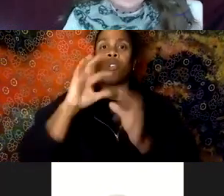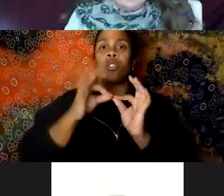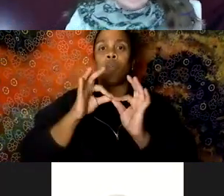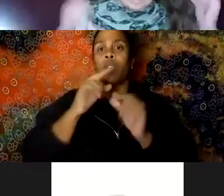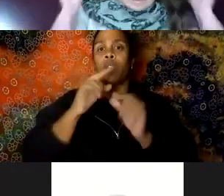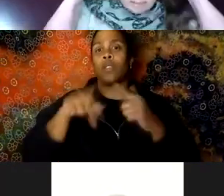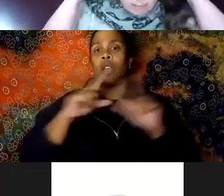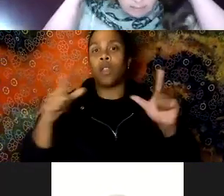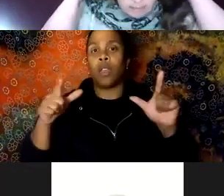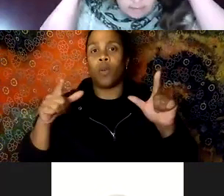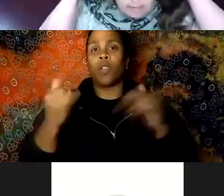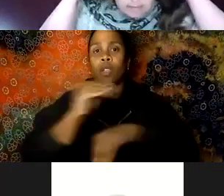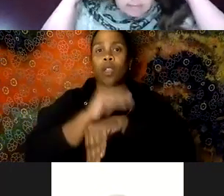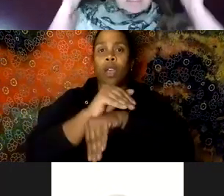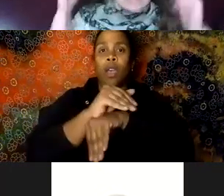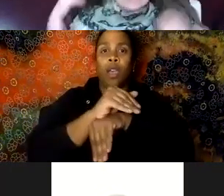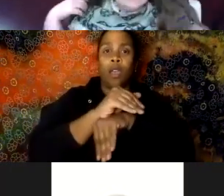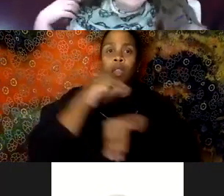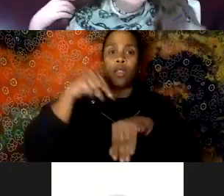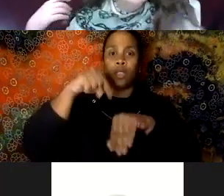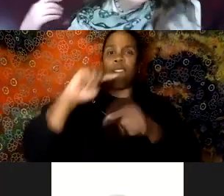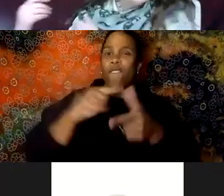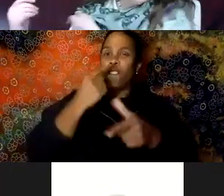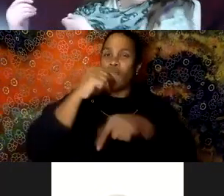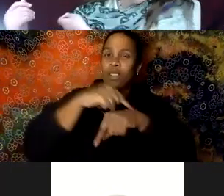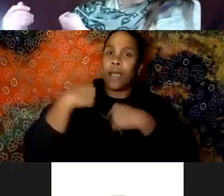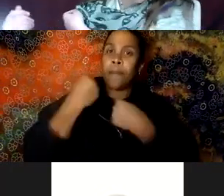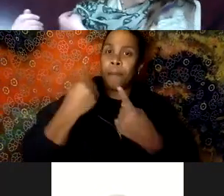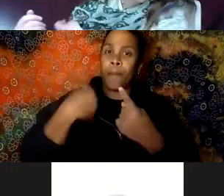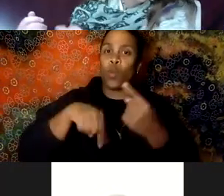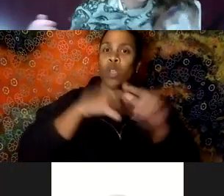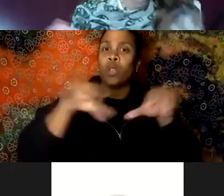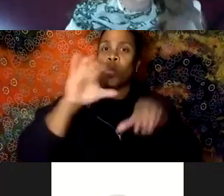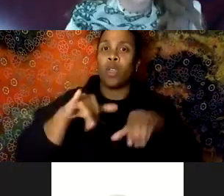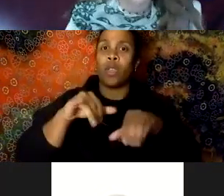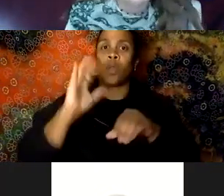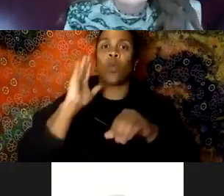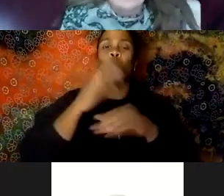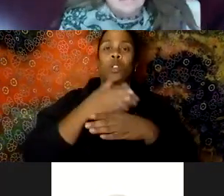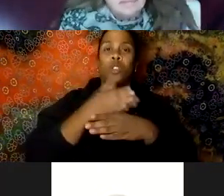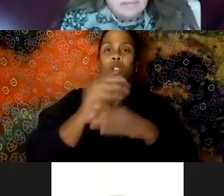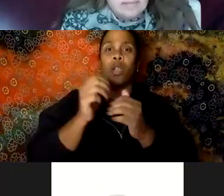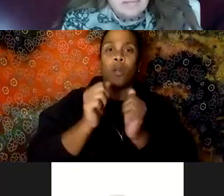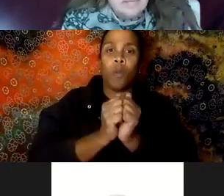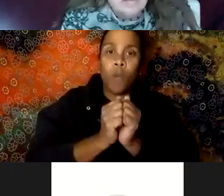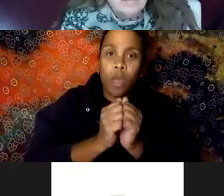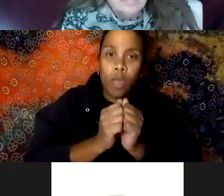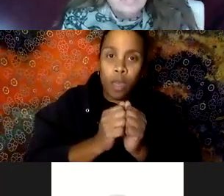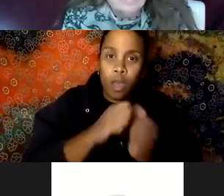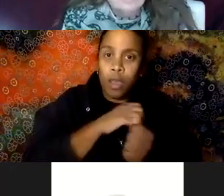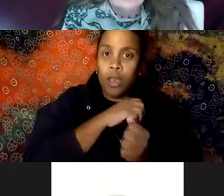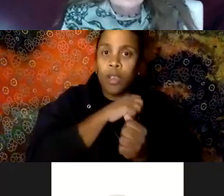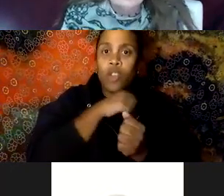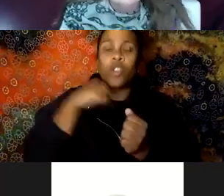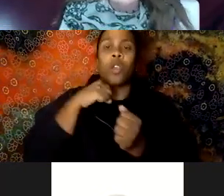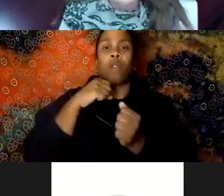interpretation of our event tonight. This is the first time we're doing this. We will be sharing with Sharon from what we take in from getting questions,